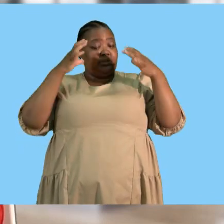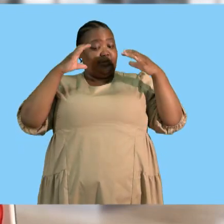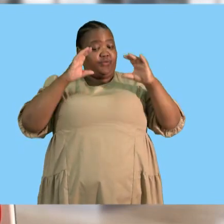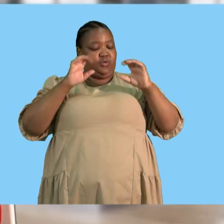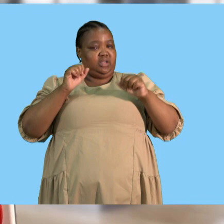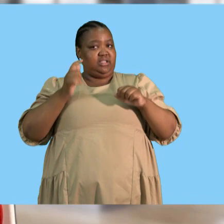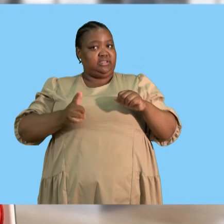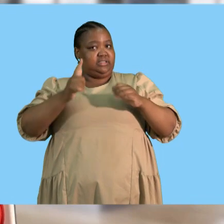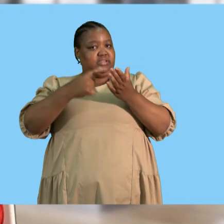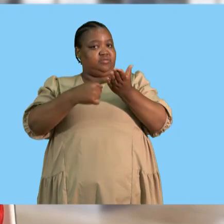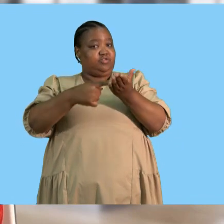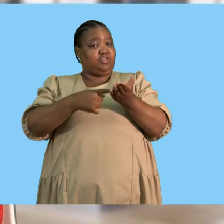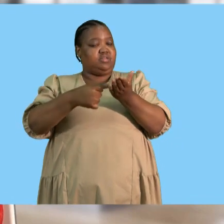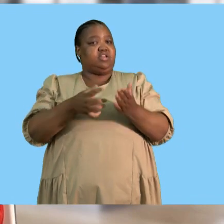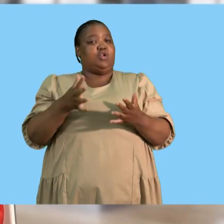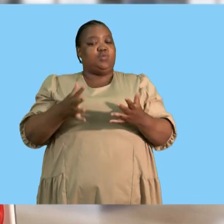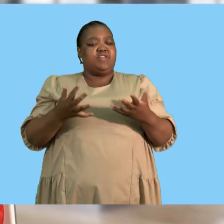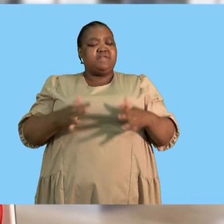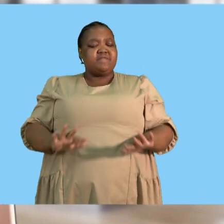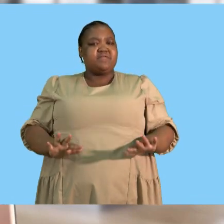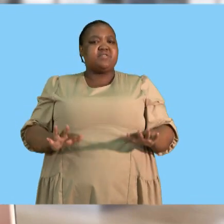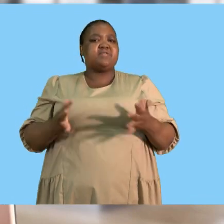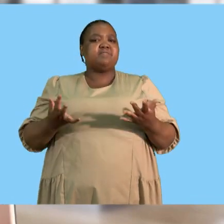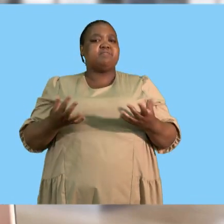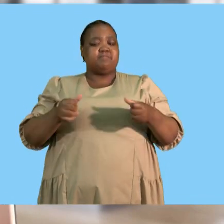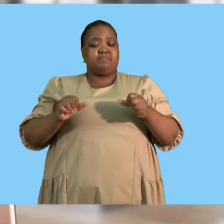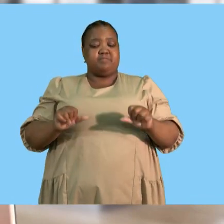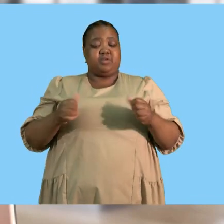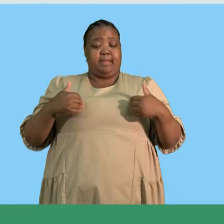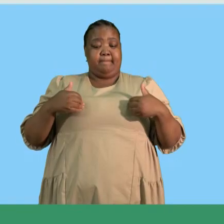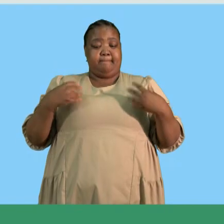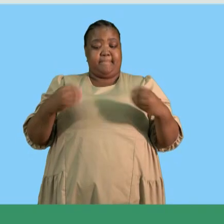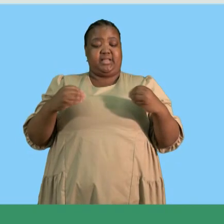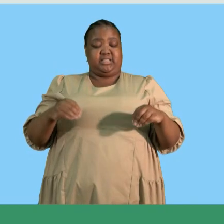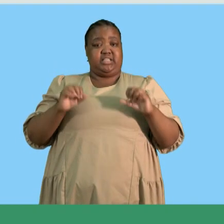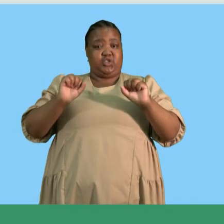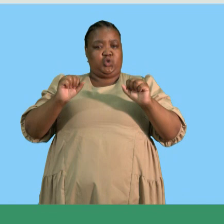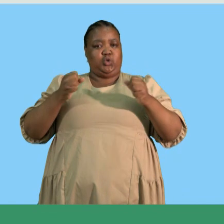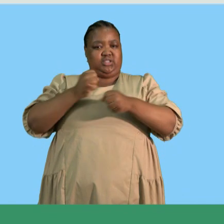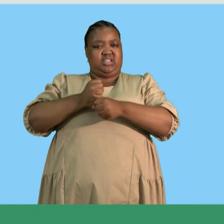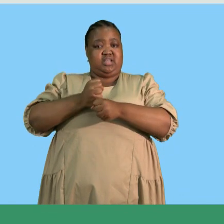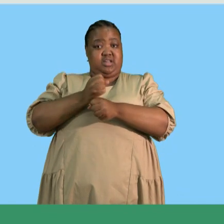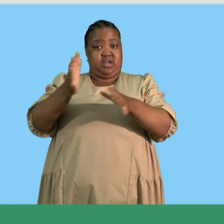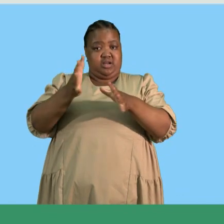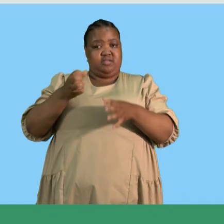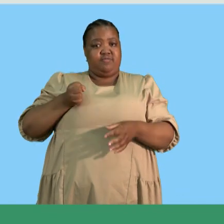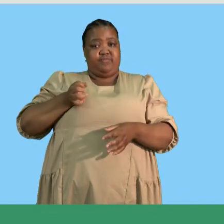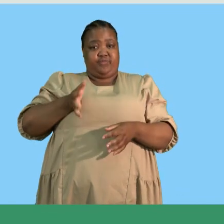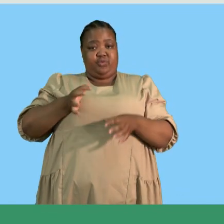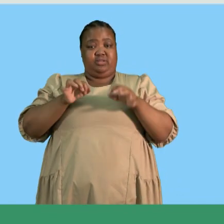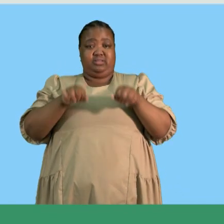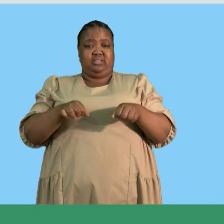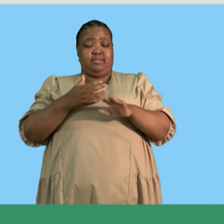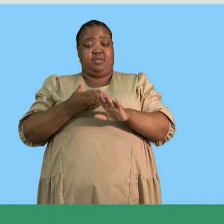on. And then after that is done, you will then want to start your business. But before you can do